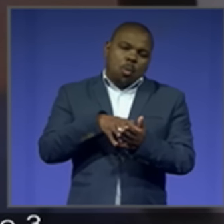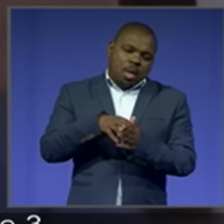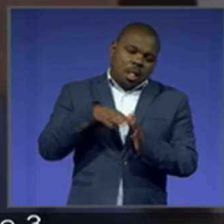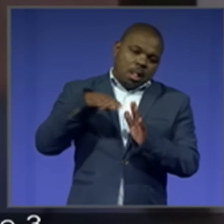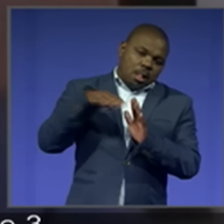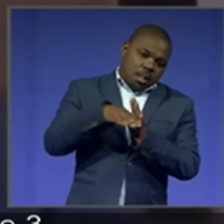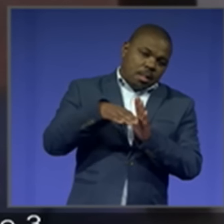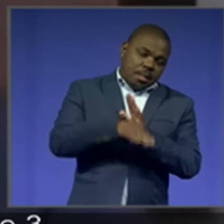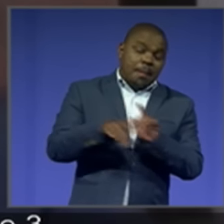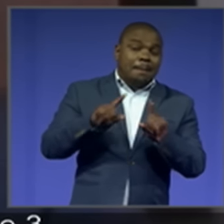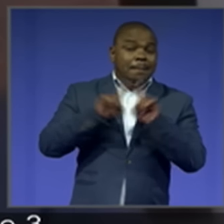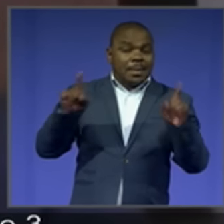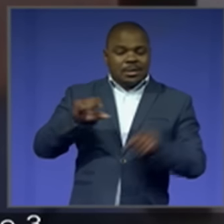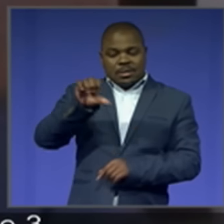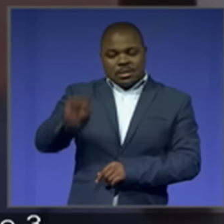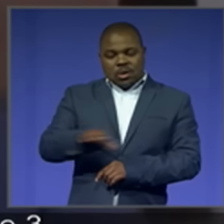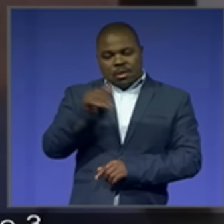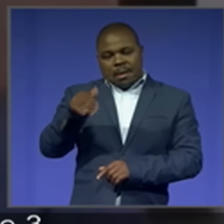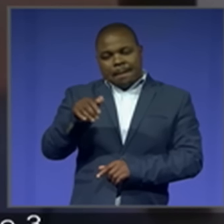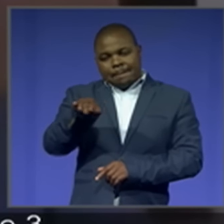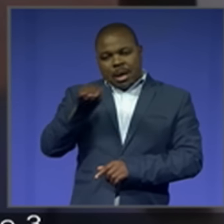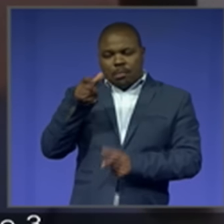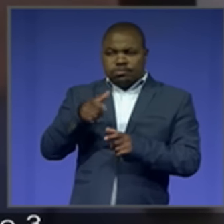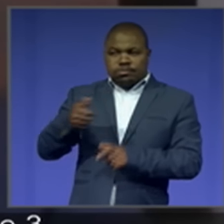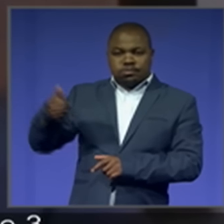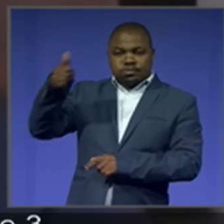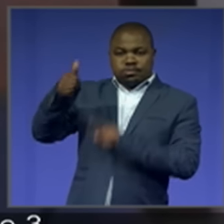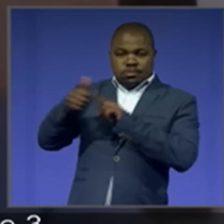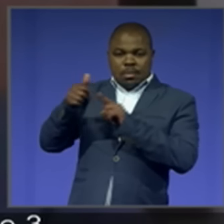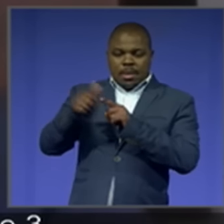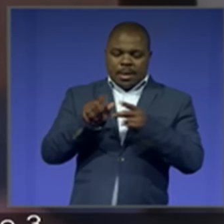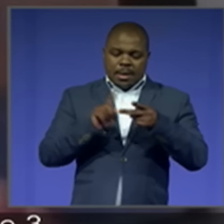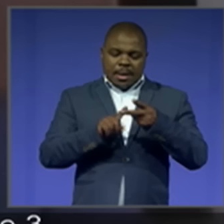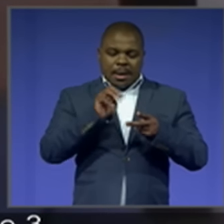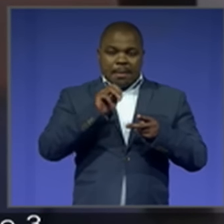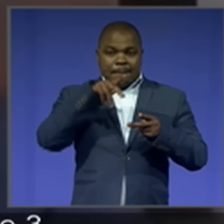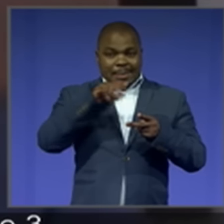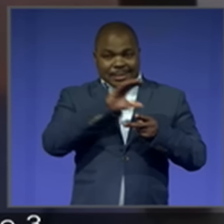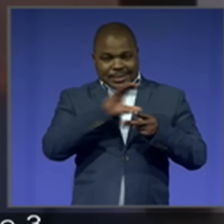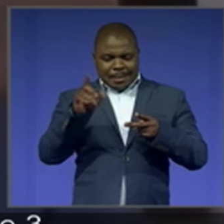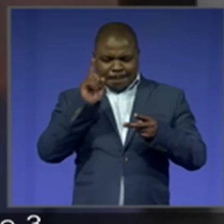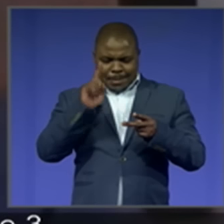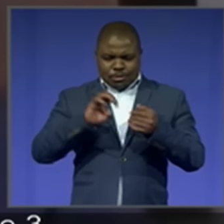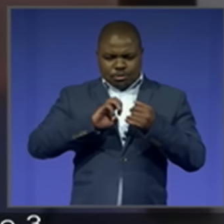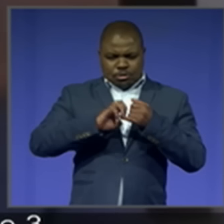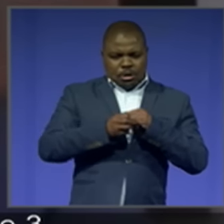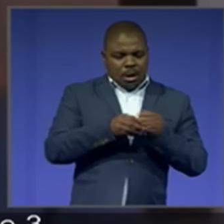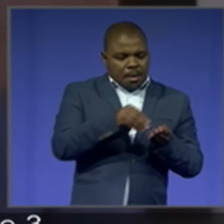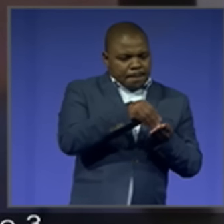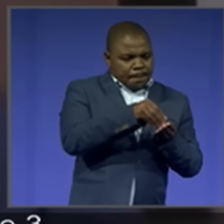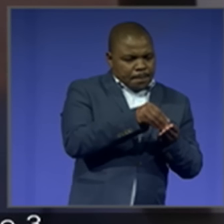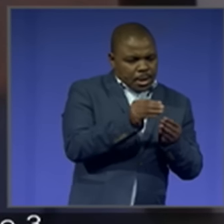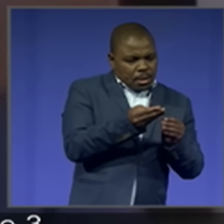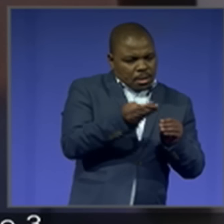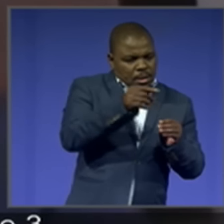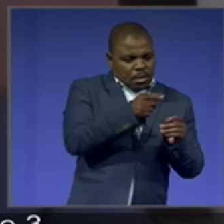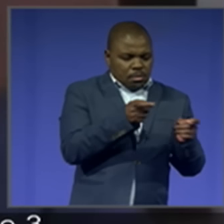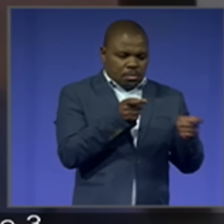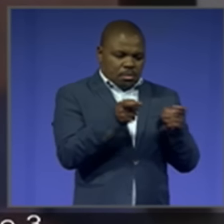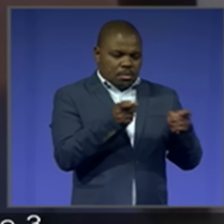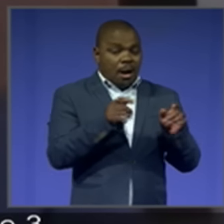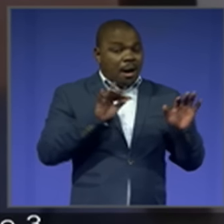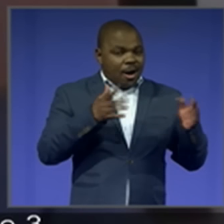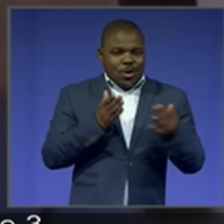hore the governor of the Reserve Bank le the Monetary Policy Committee hore ba laole inflation, ntshwantse ba nyolle di-interest rates.